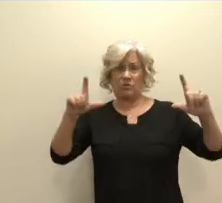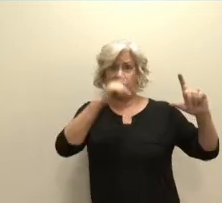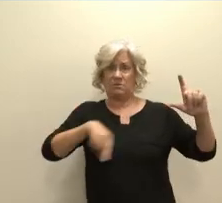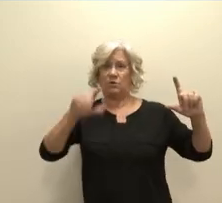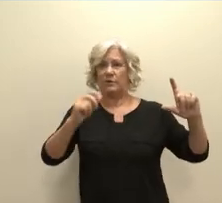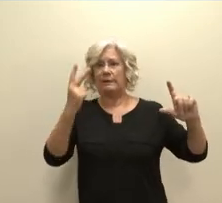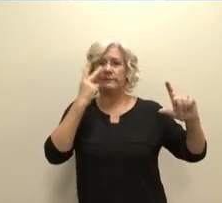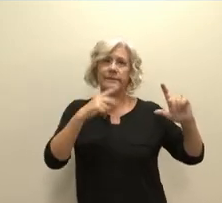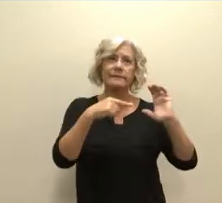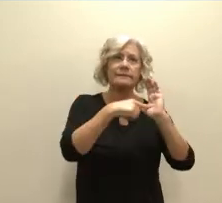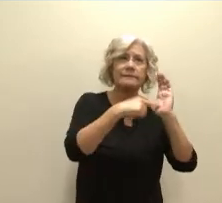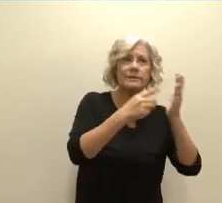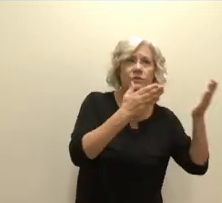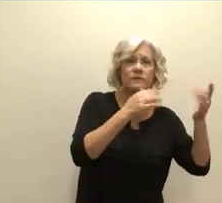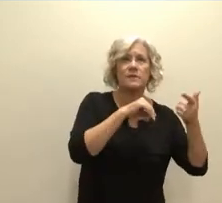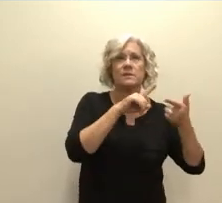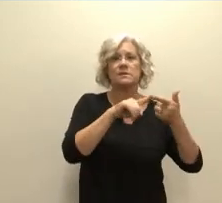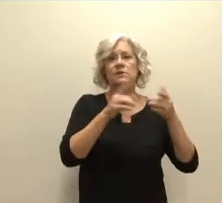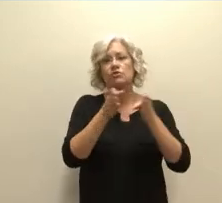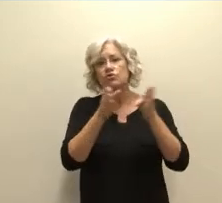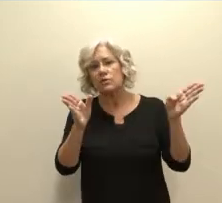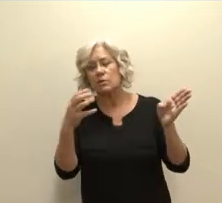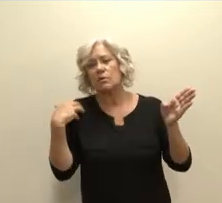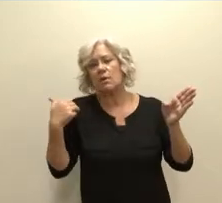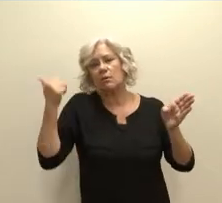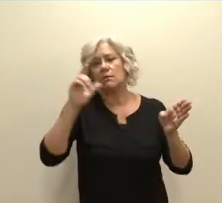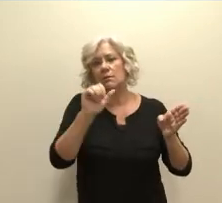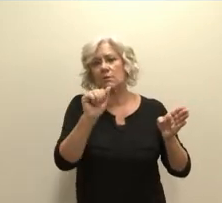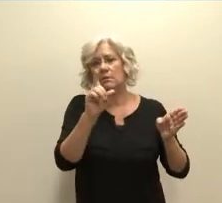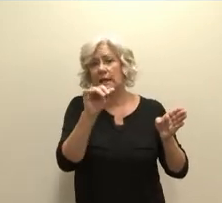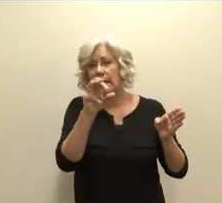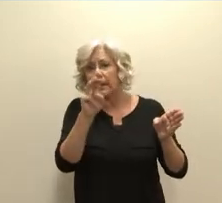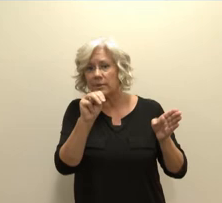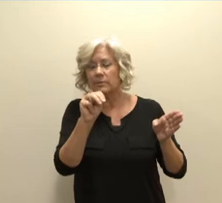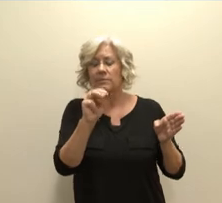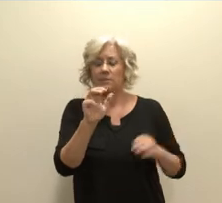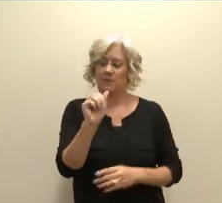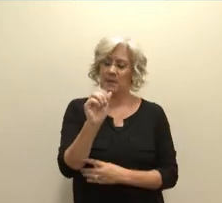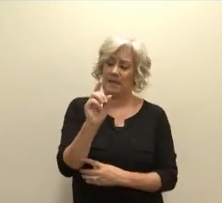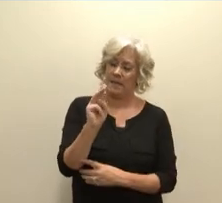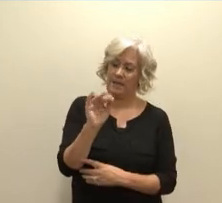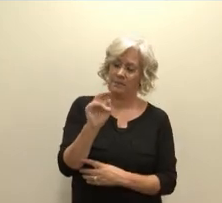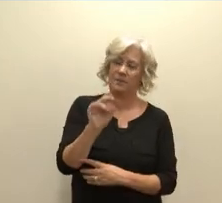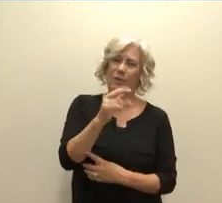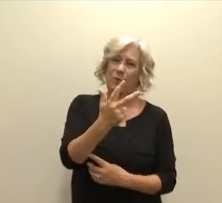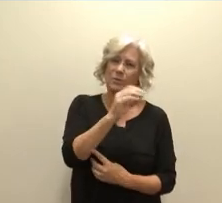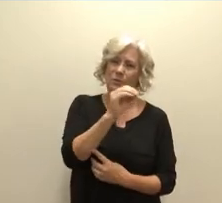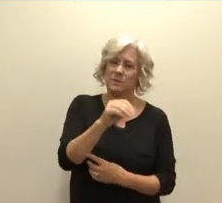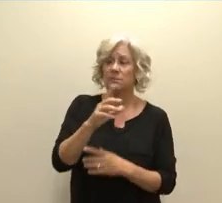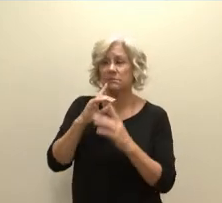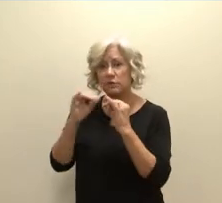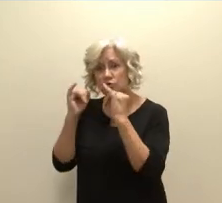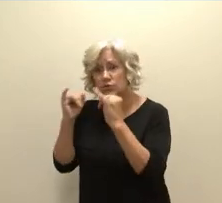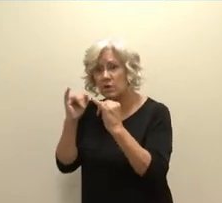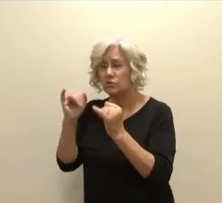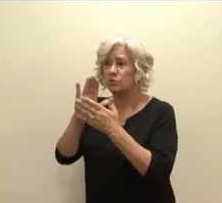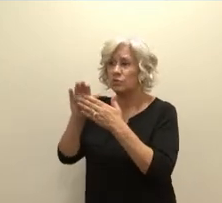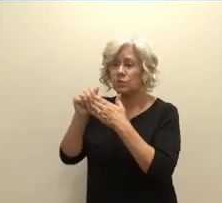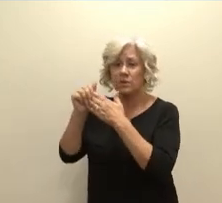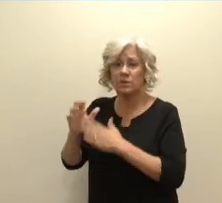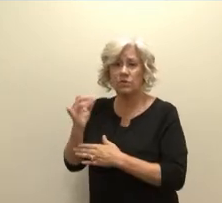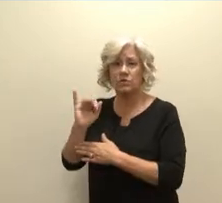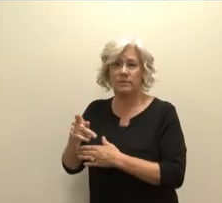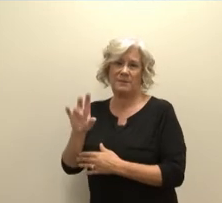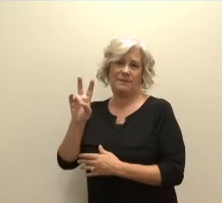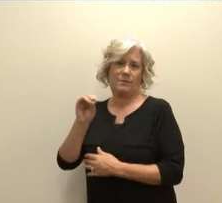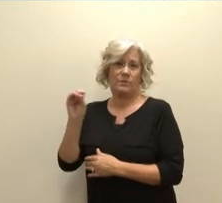debt service, general administration runs about 3%, and our instructional and school leadership is about 7% of the